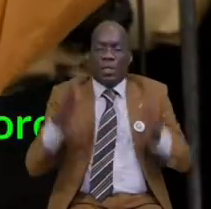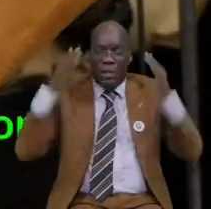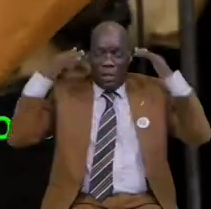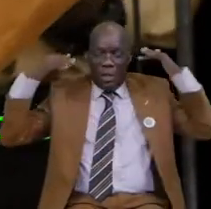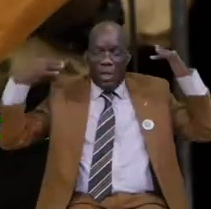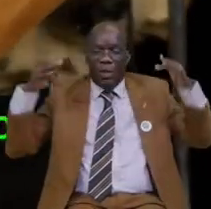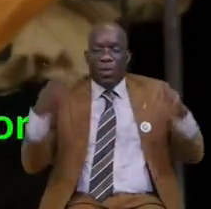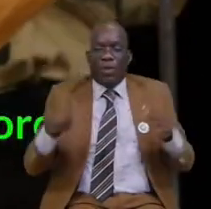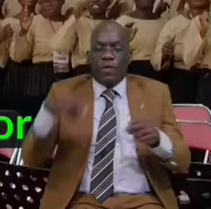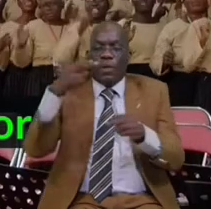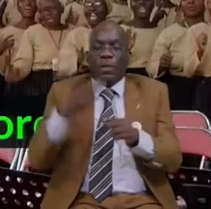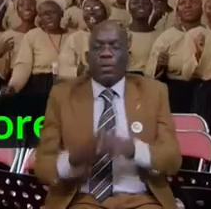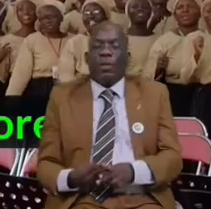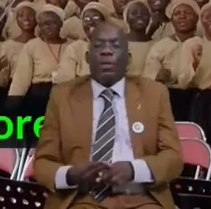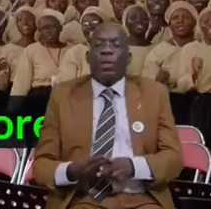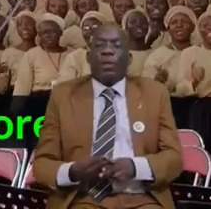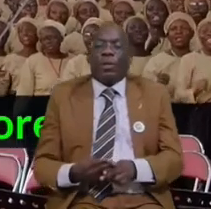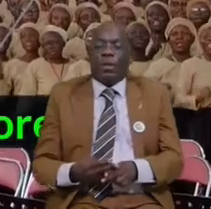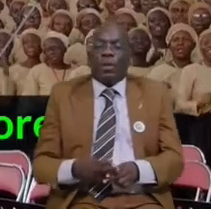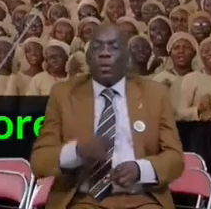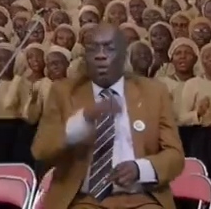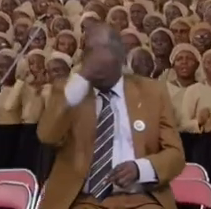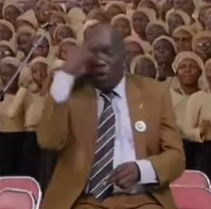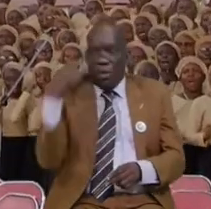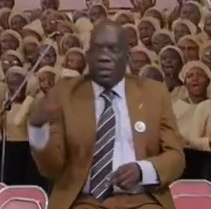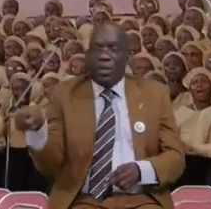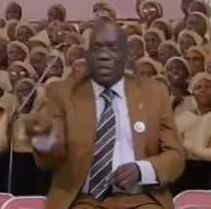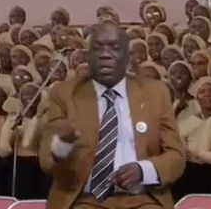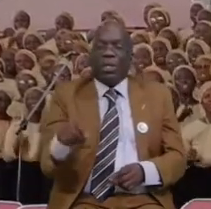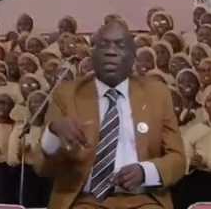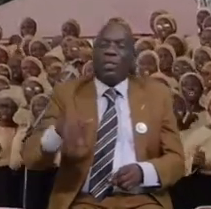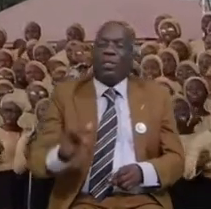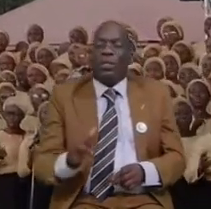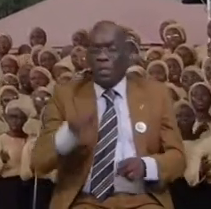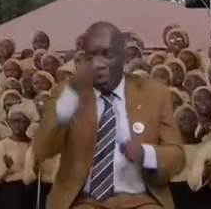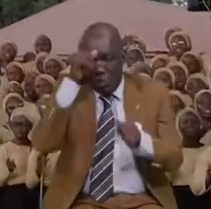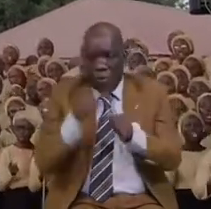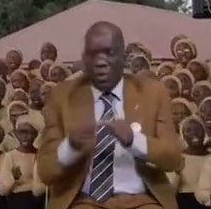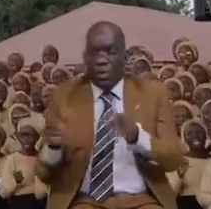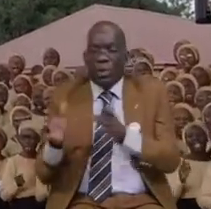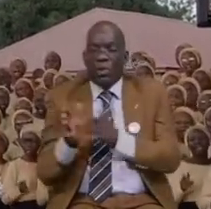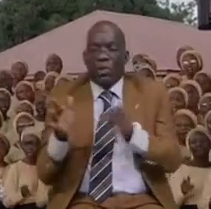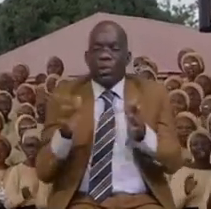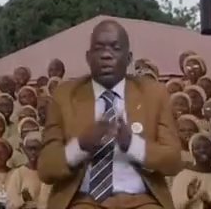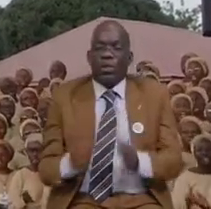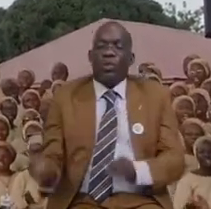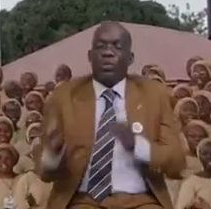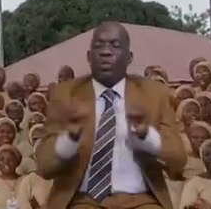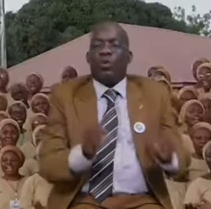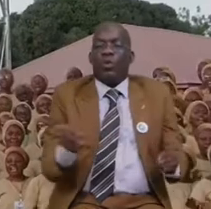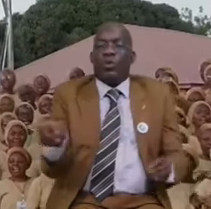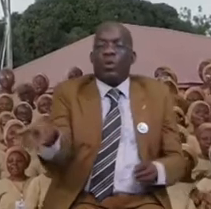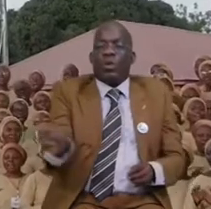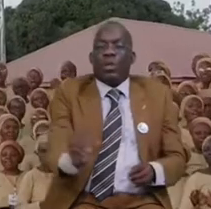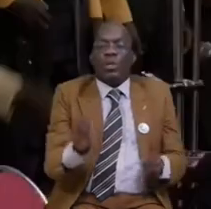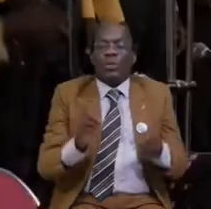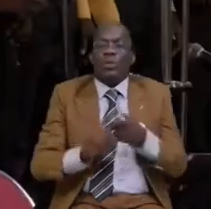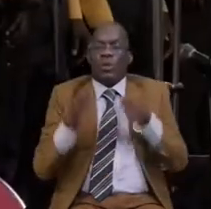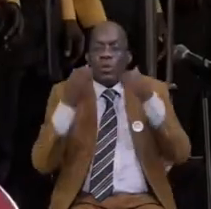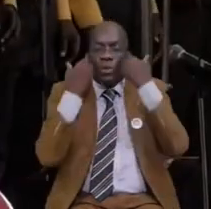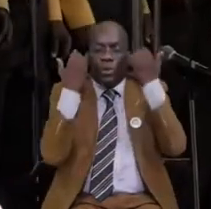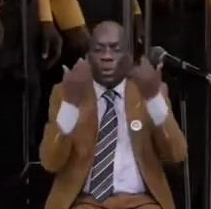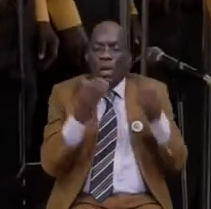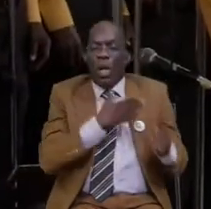name of Jesus. Remember, Jesus put them. He put them to